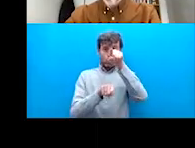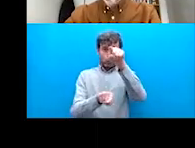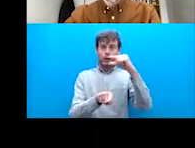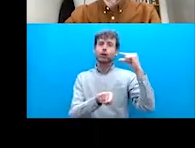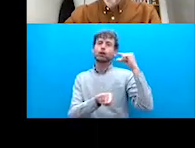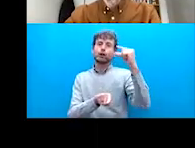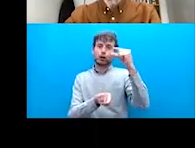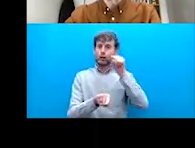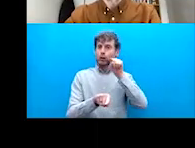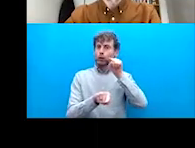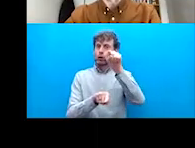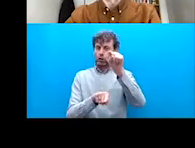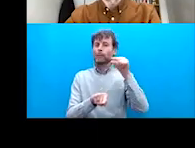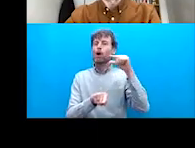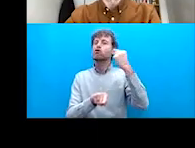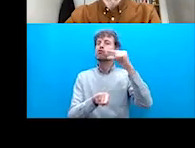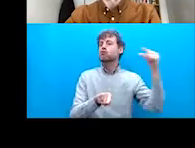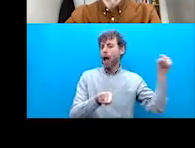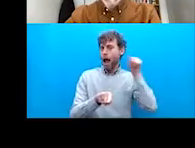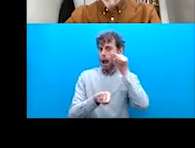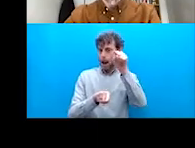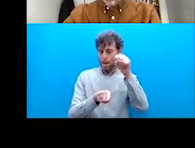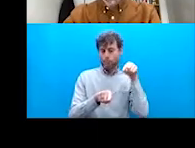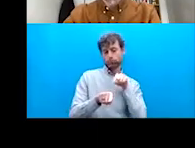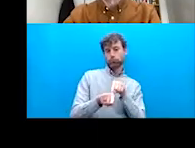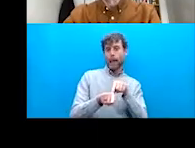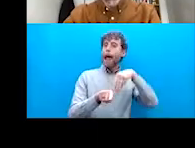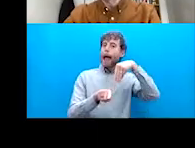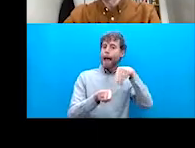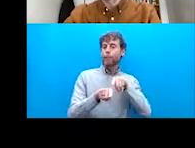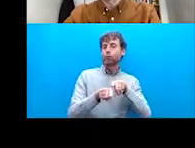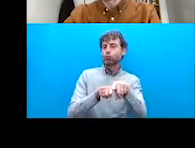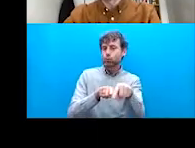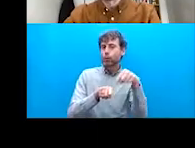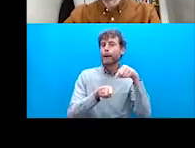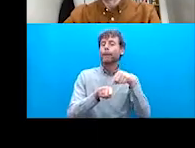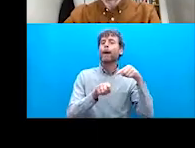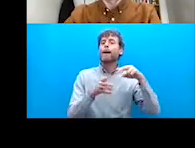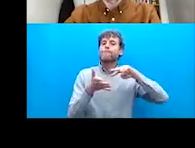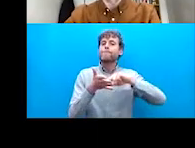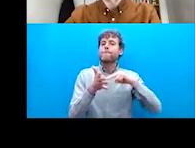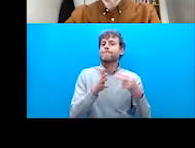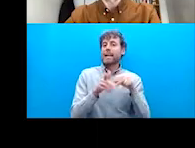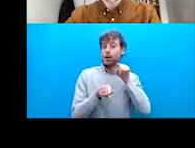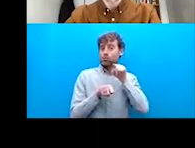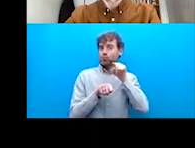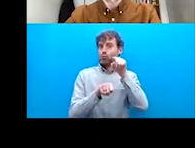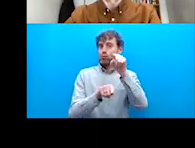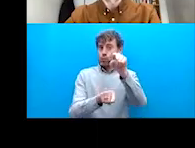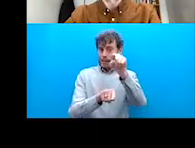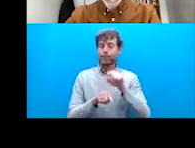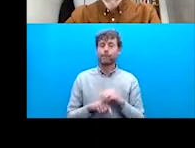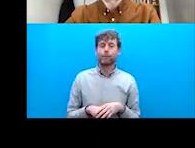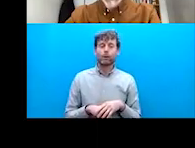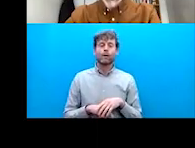stream, and a meaning stream, or M stream. I will not give a full detailed account of the theory here, but I'm